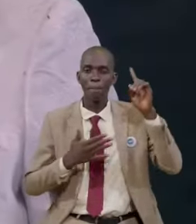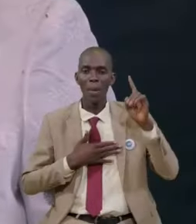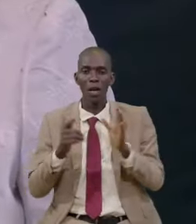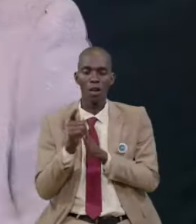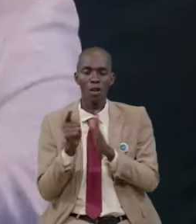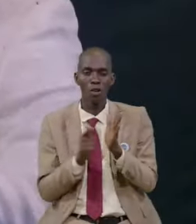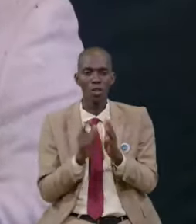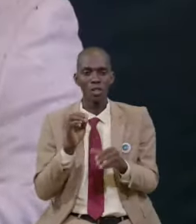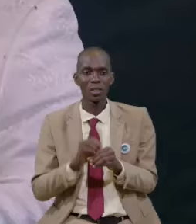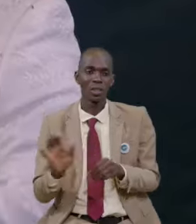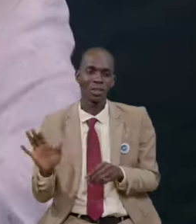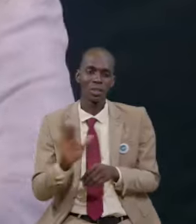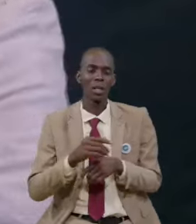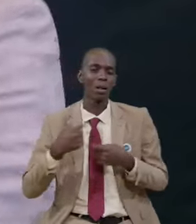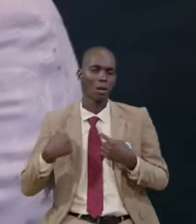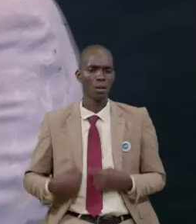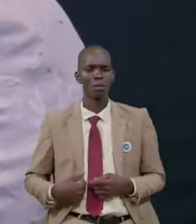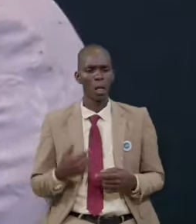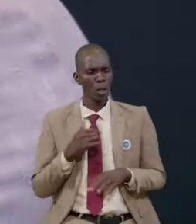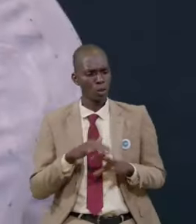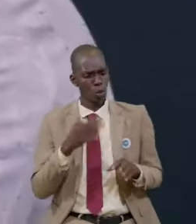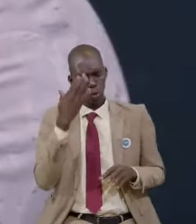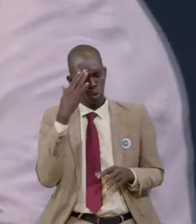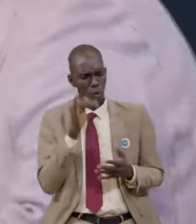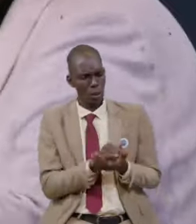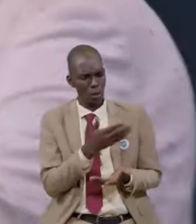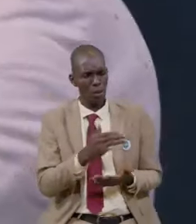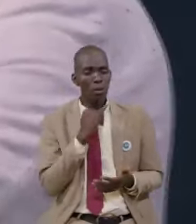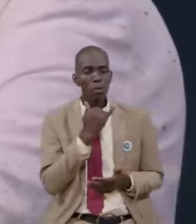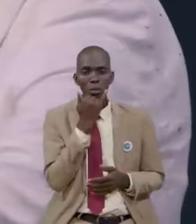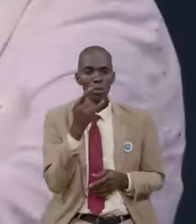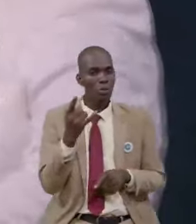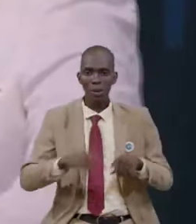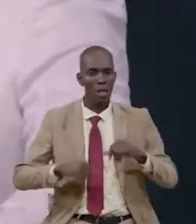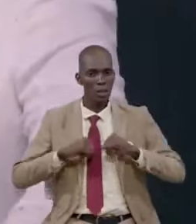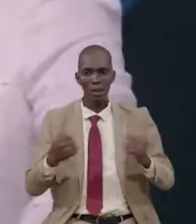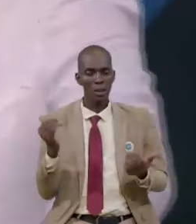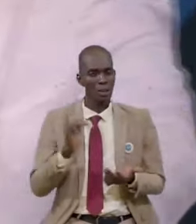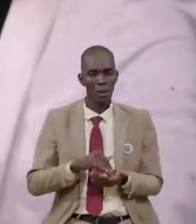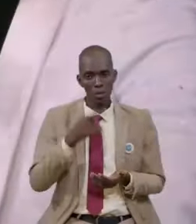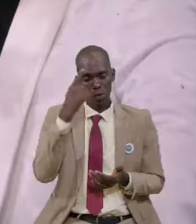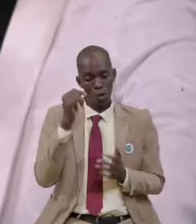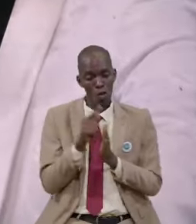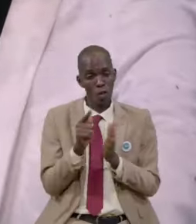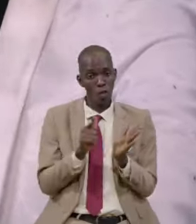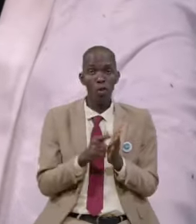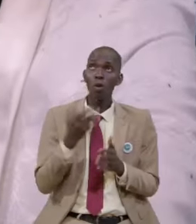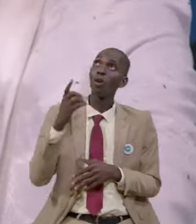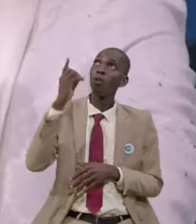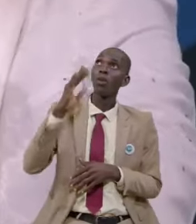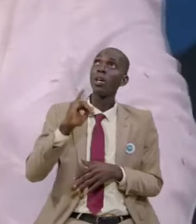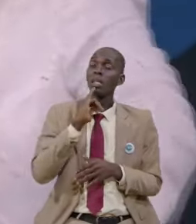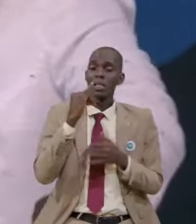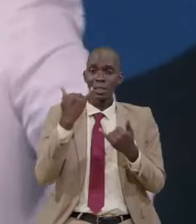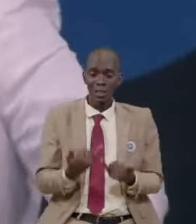was wrong. You cannot say that anymore now when you come to the Lord. He writes his word. He writes his